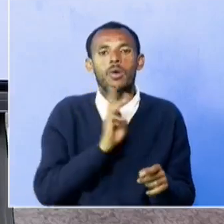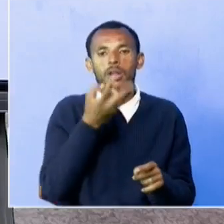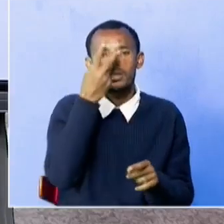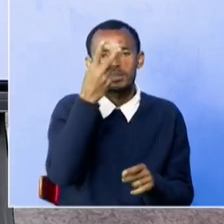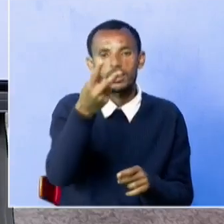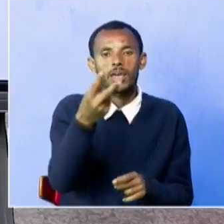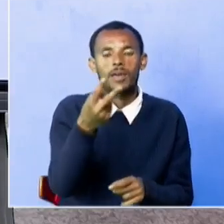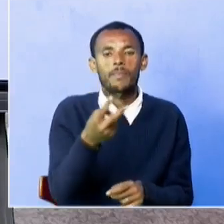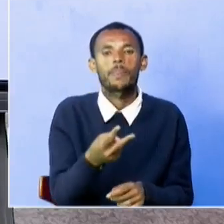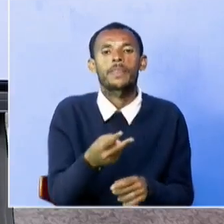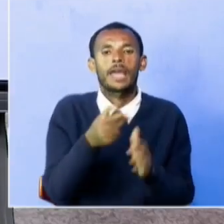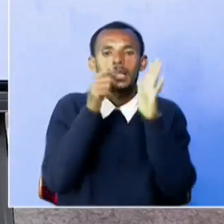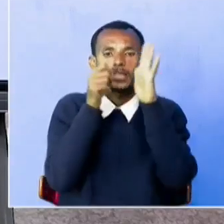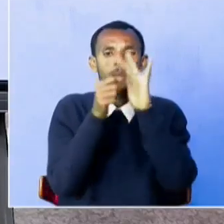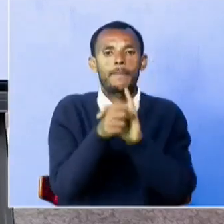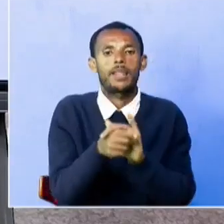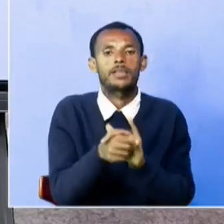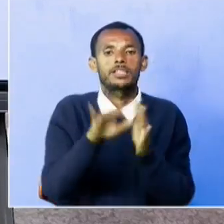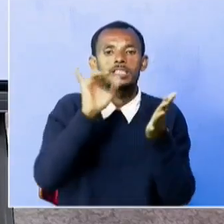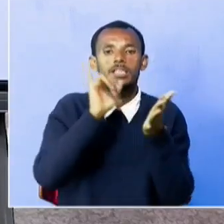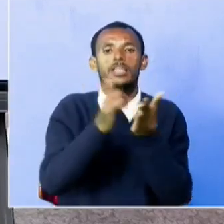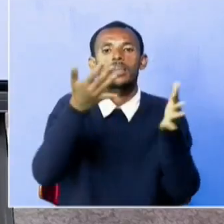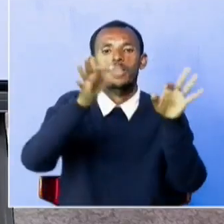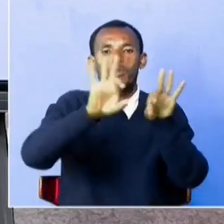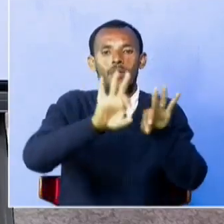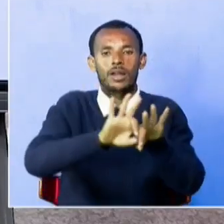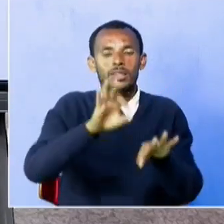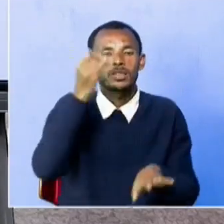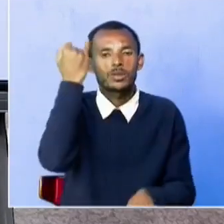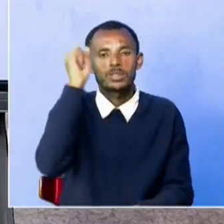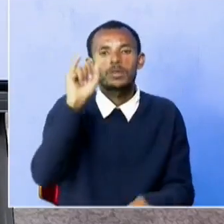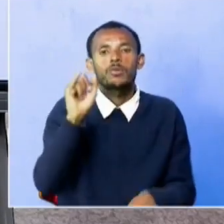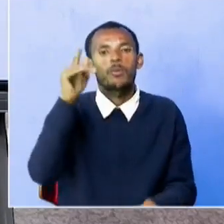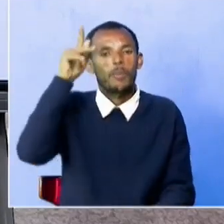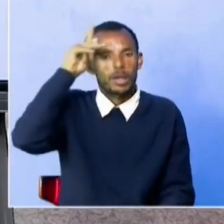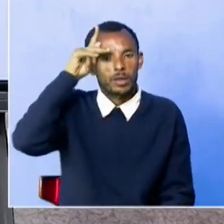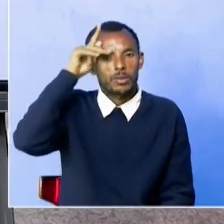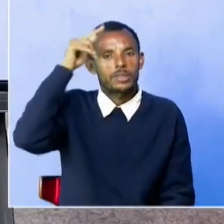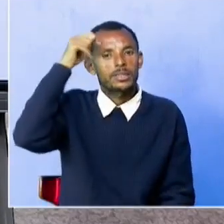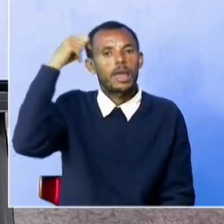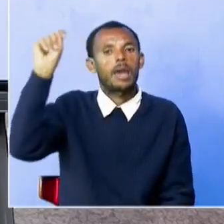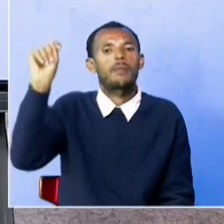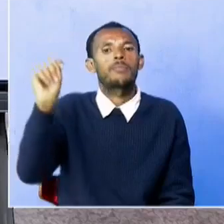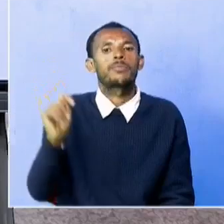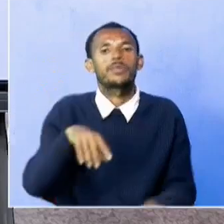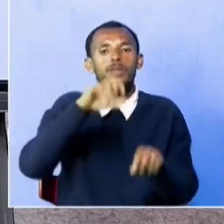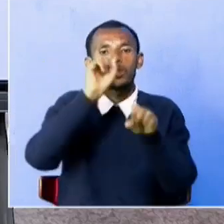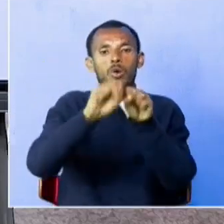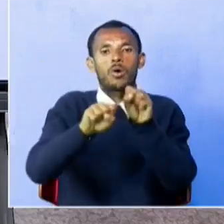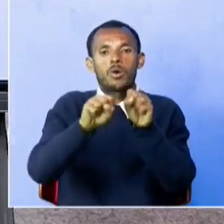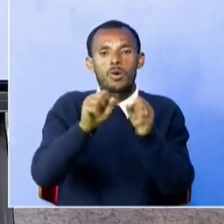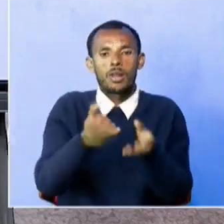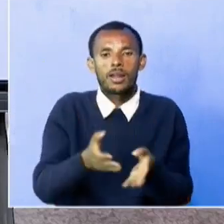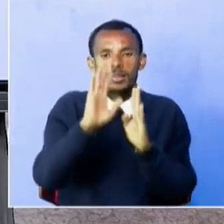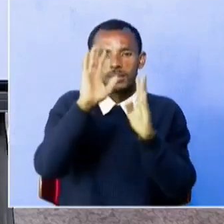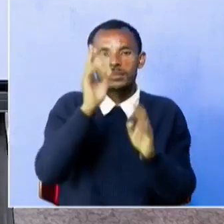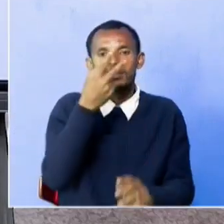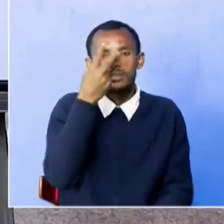see examples that requires the concept of Pythagoras theorem, right? So let's see.